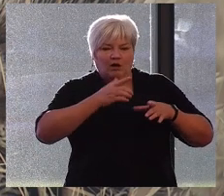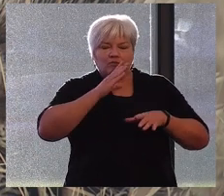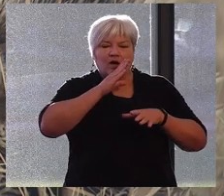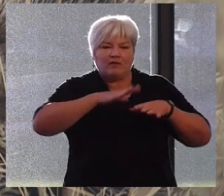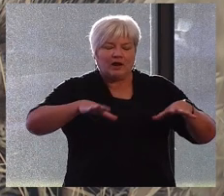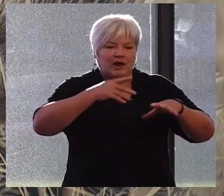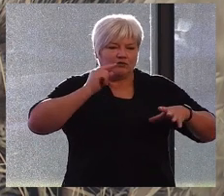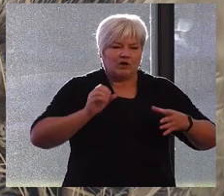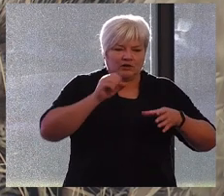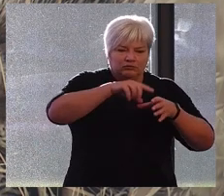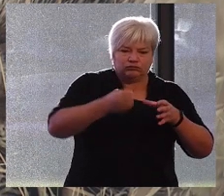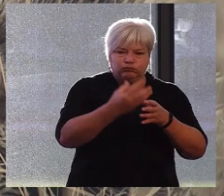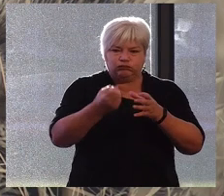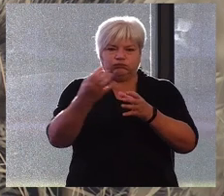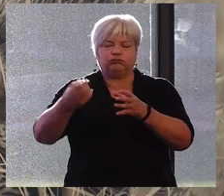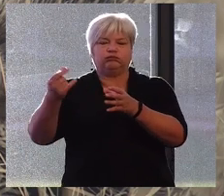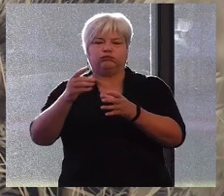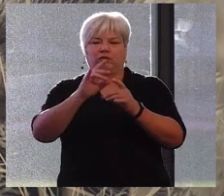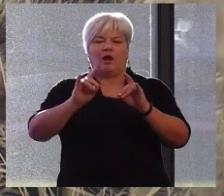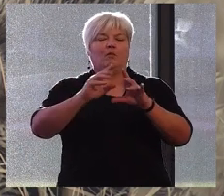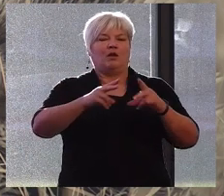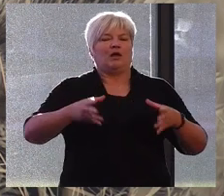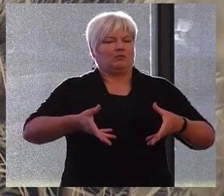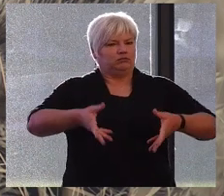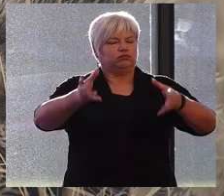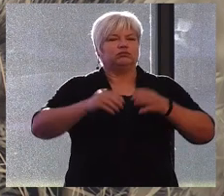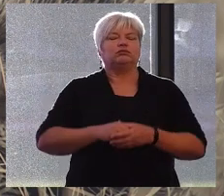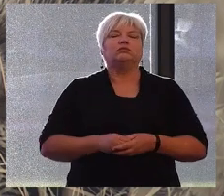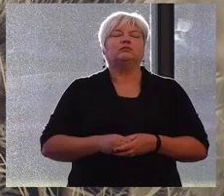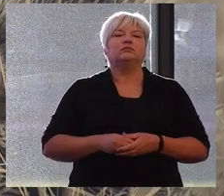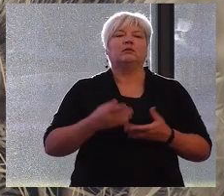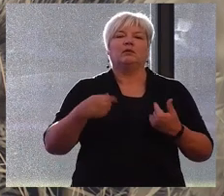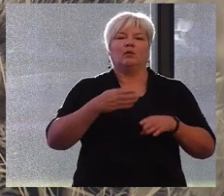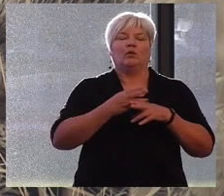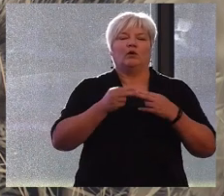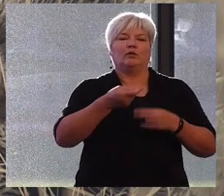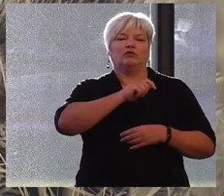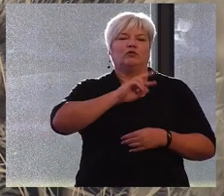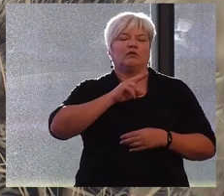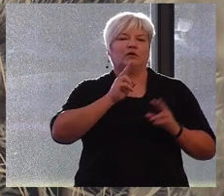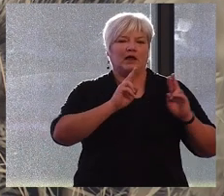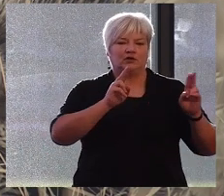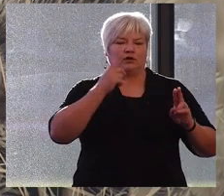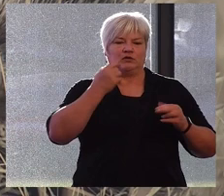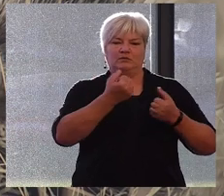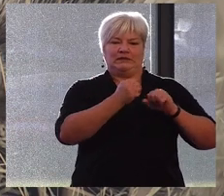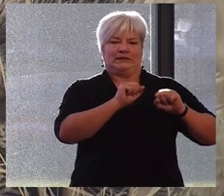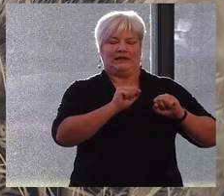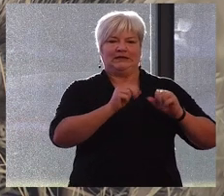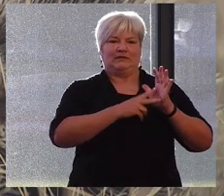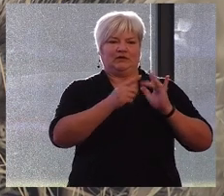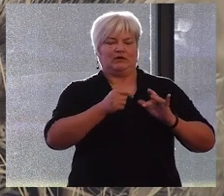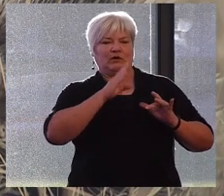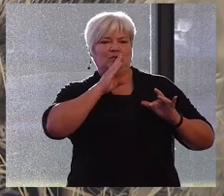creating vast new areas of wildlife habitat. We're continuing to invest in Trust for Nature to protect some of the Victoria's most critical habitat